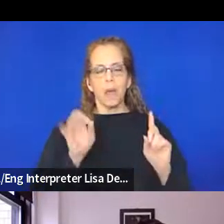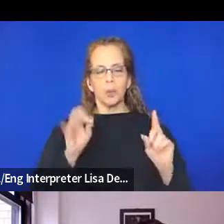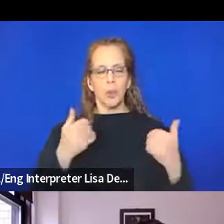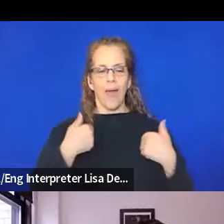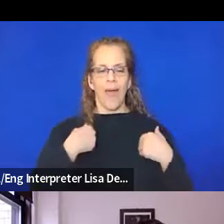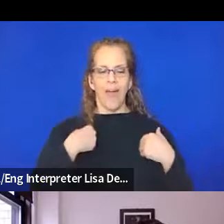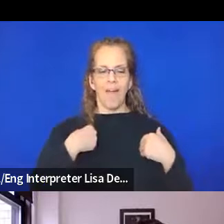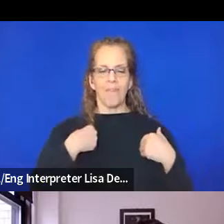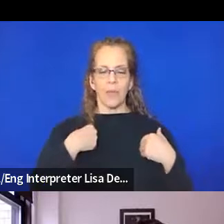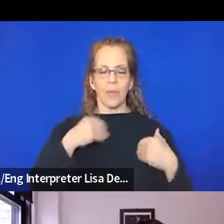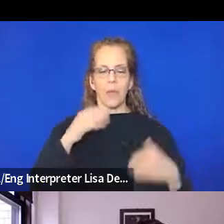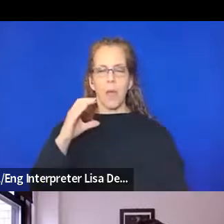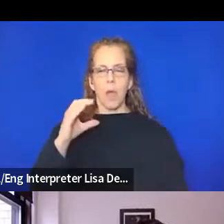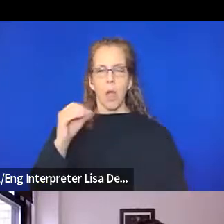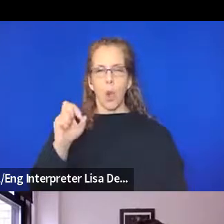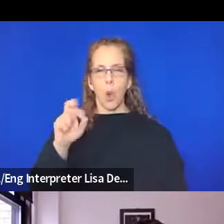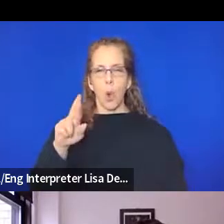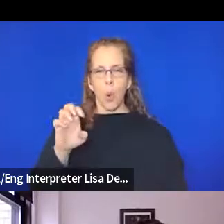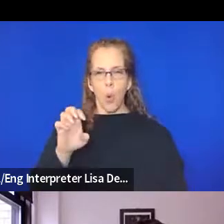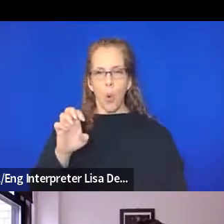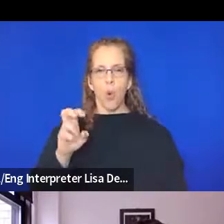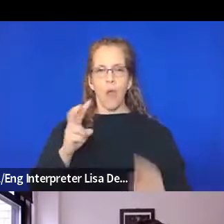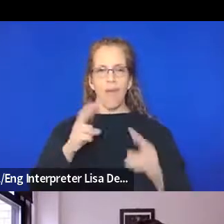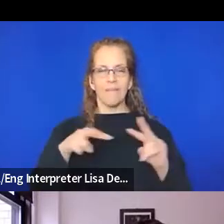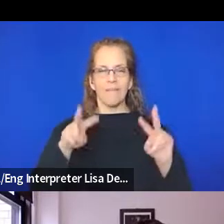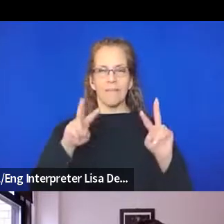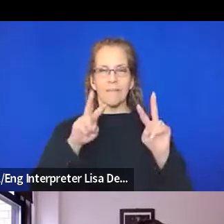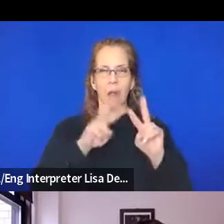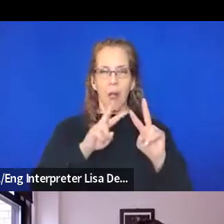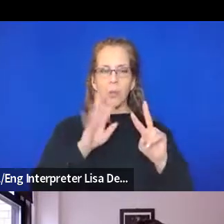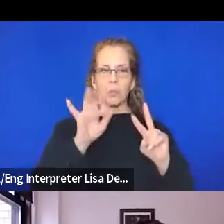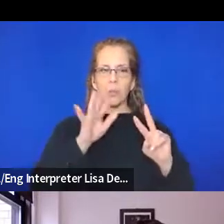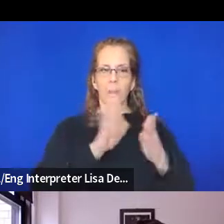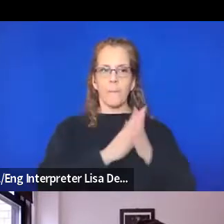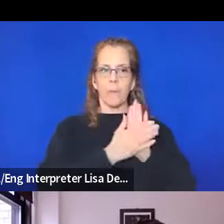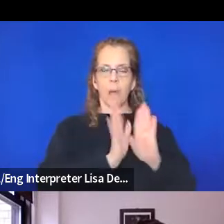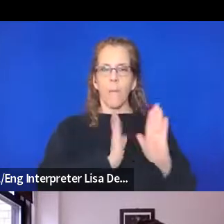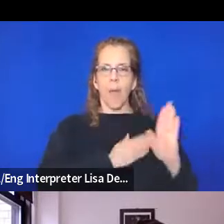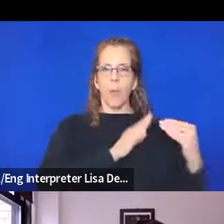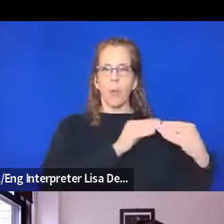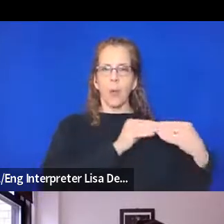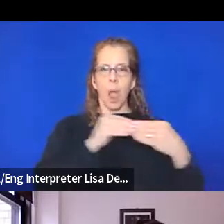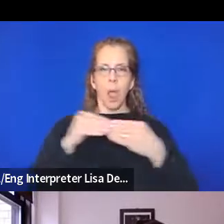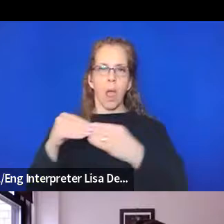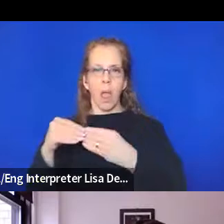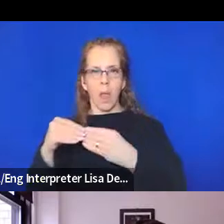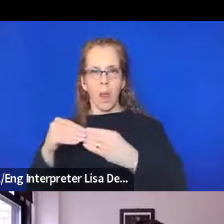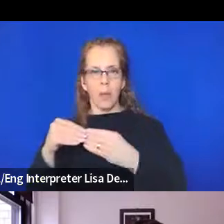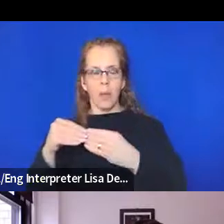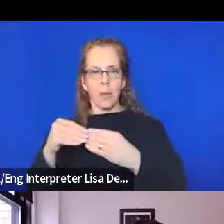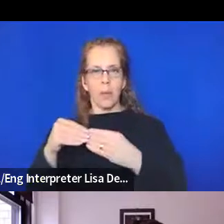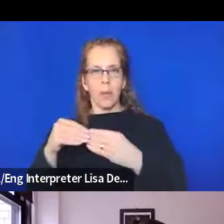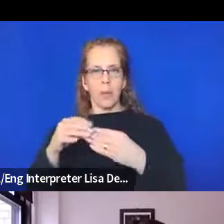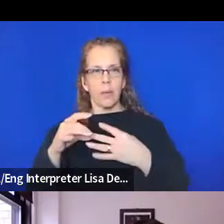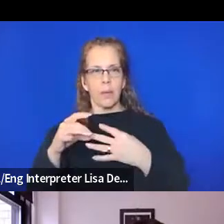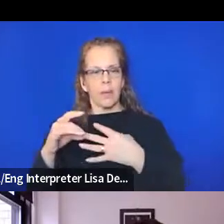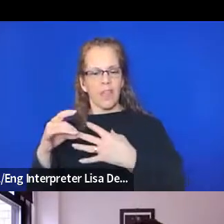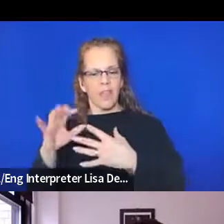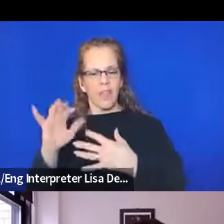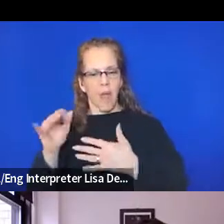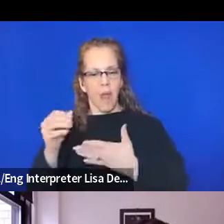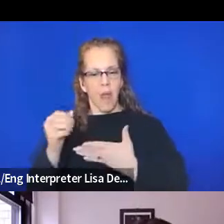our organization as kind of a guiding light, and have those really articulated